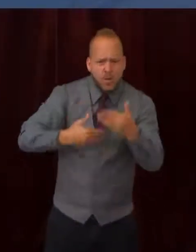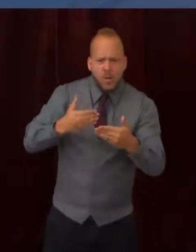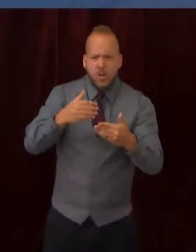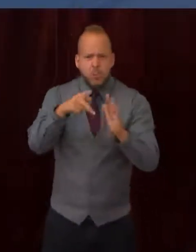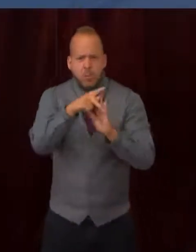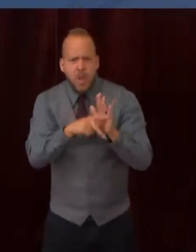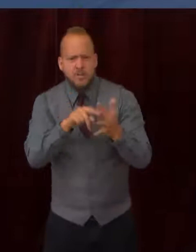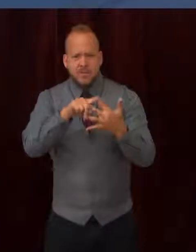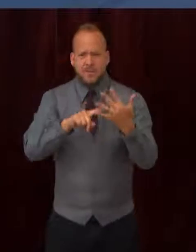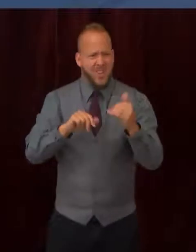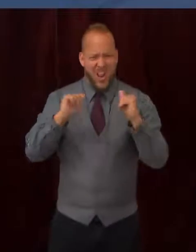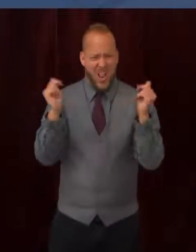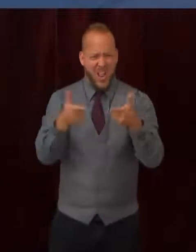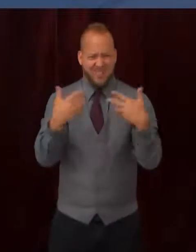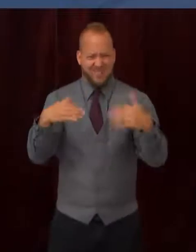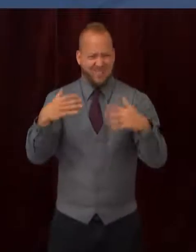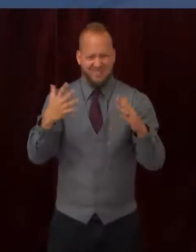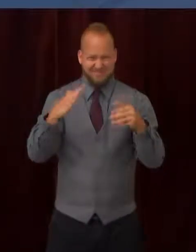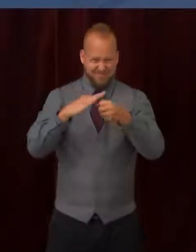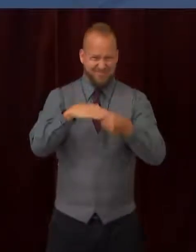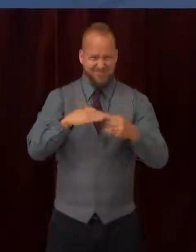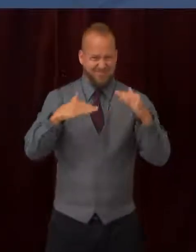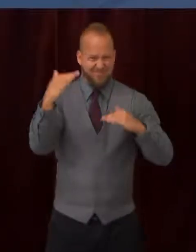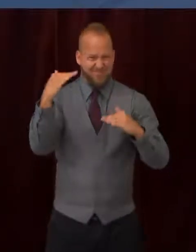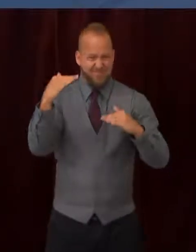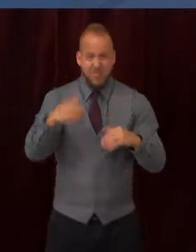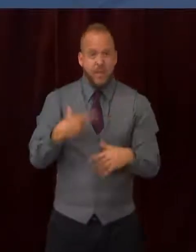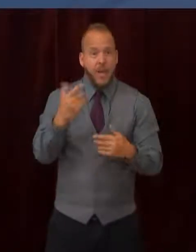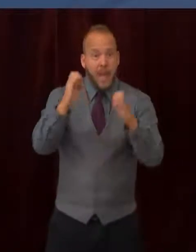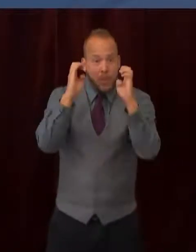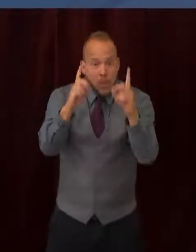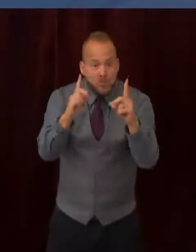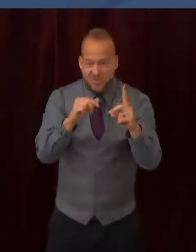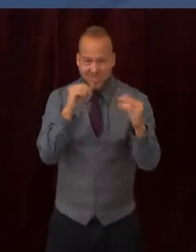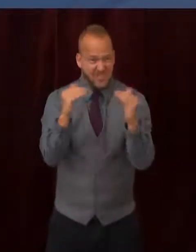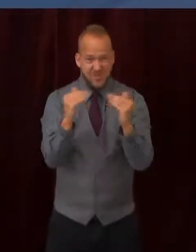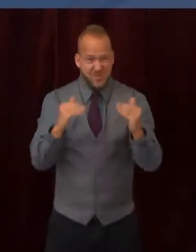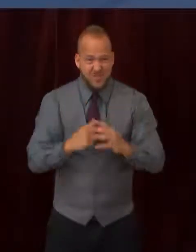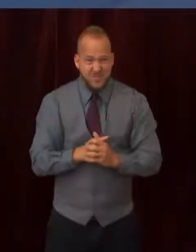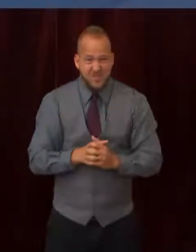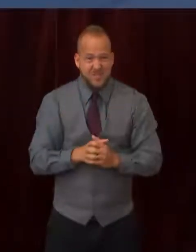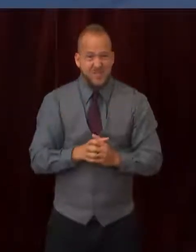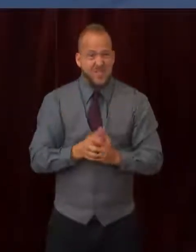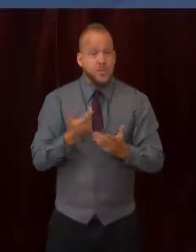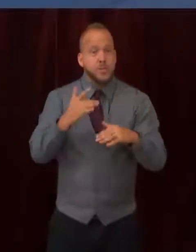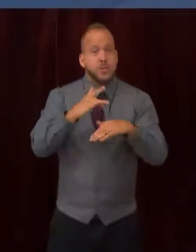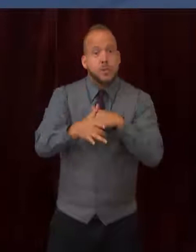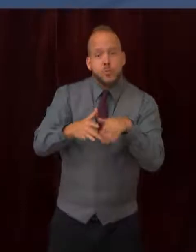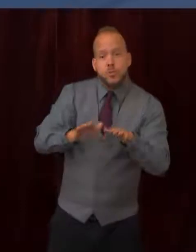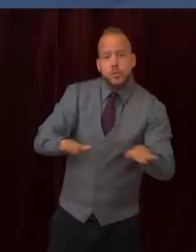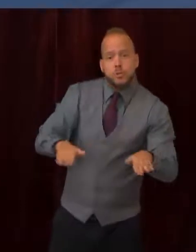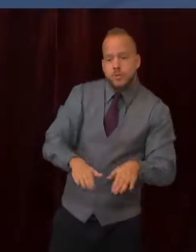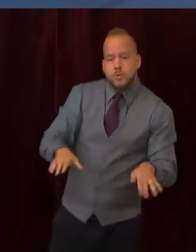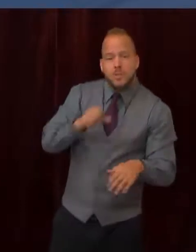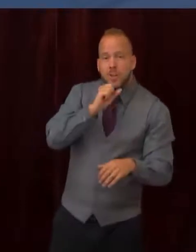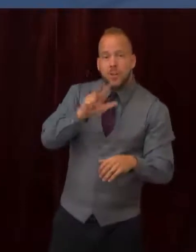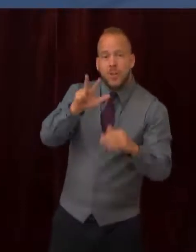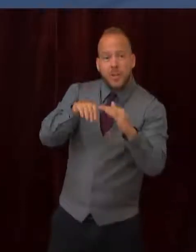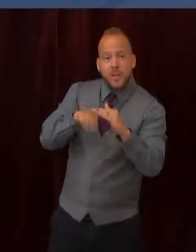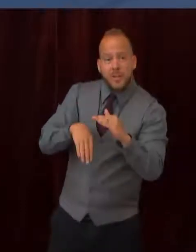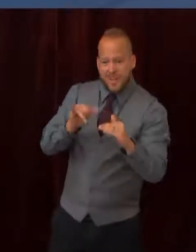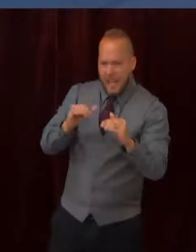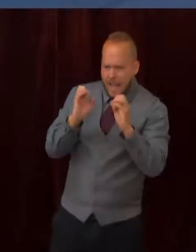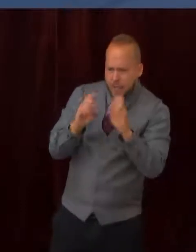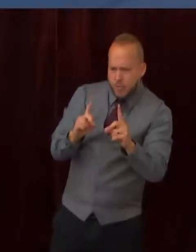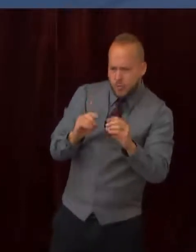is not fully fulfilled. The disparate access to mental health and physical health are things we need to continue. This